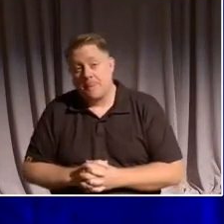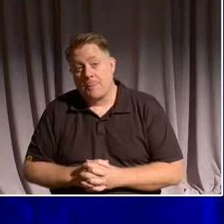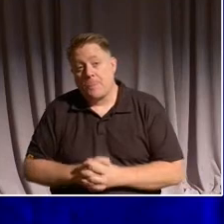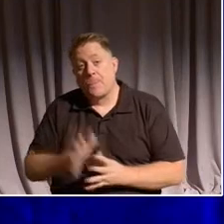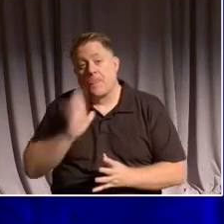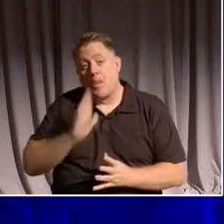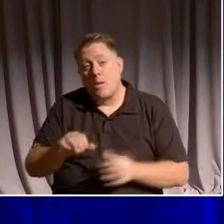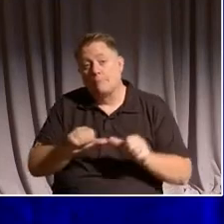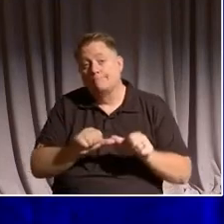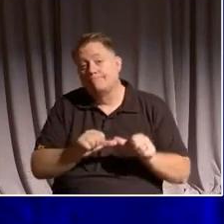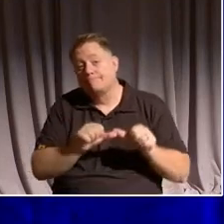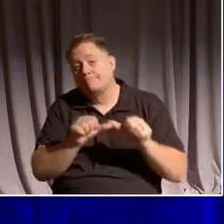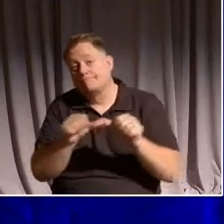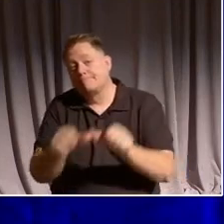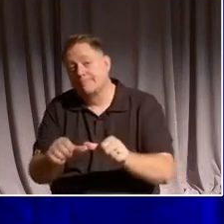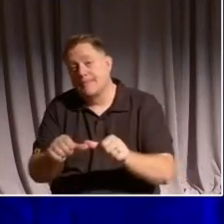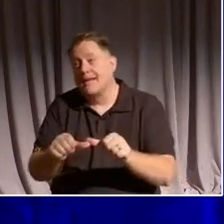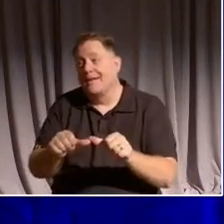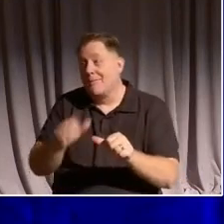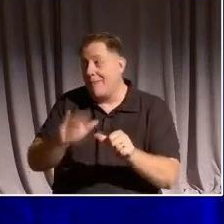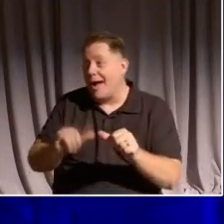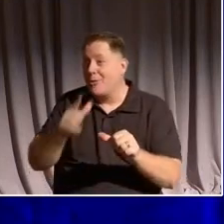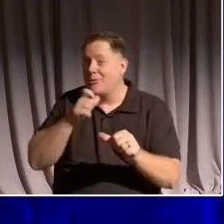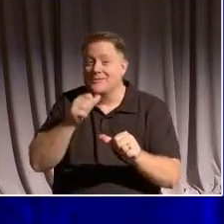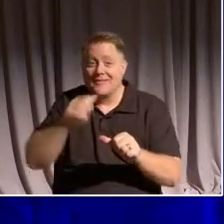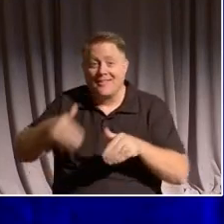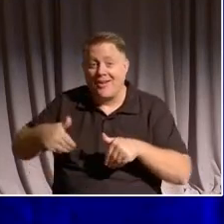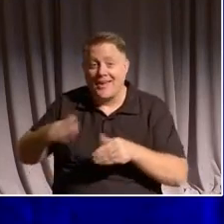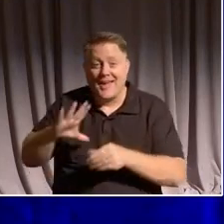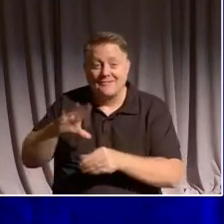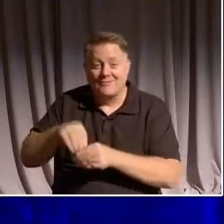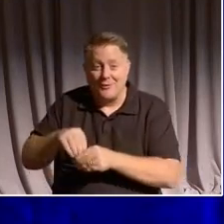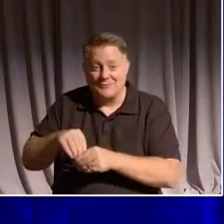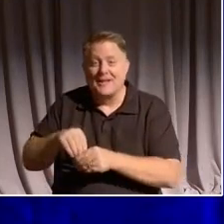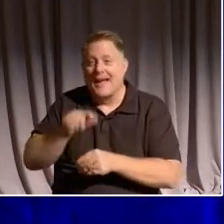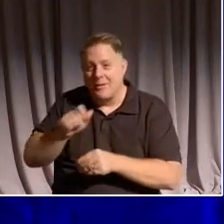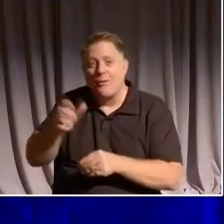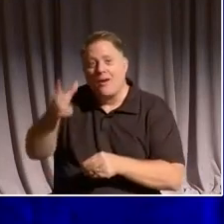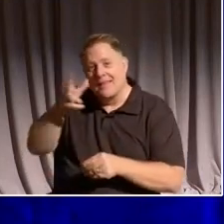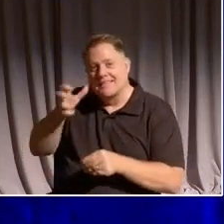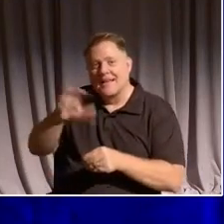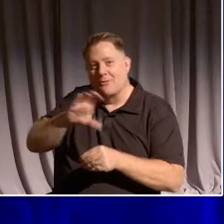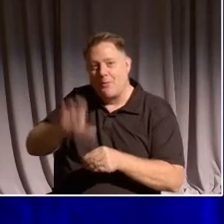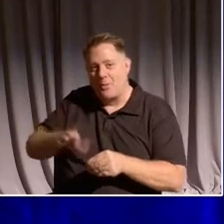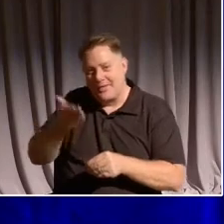be continued by people who aren't in this room and people who are listening to us remotely. So thank